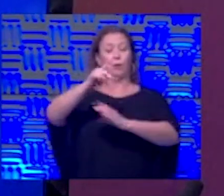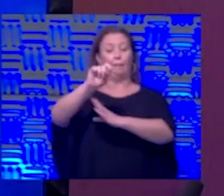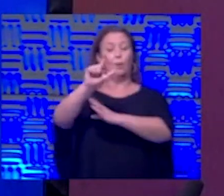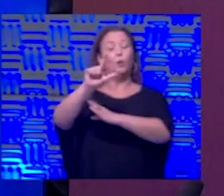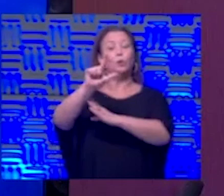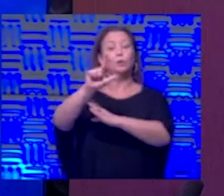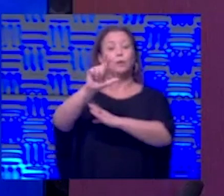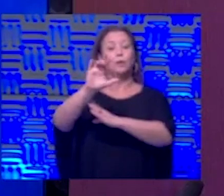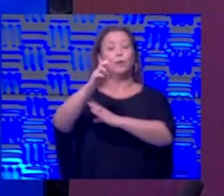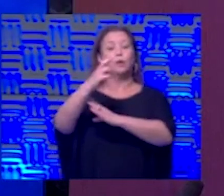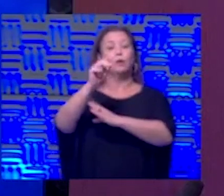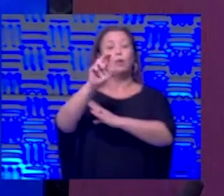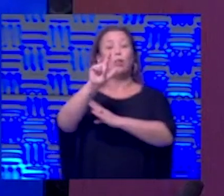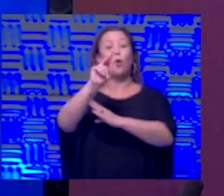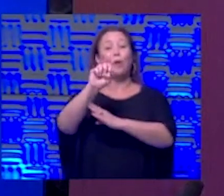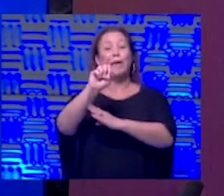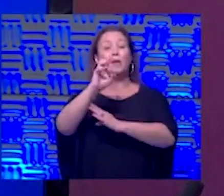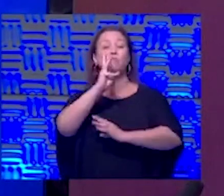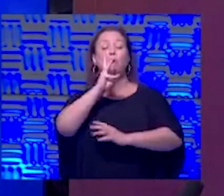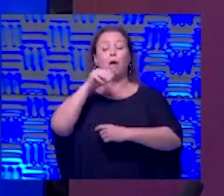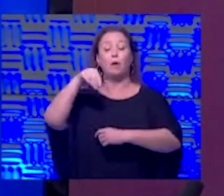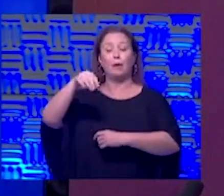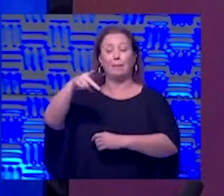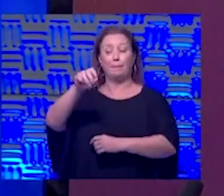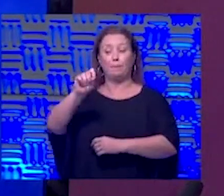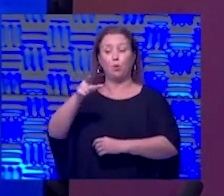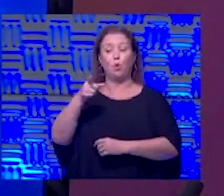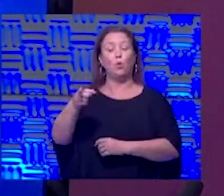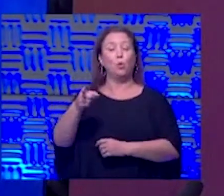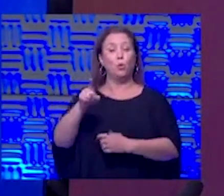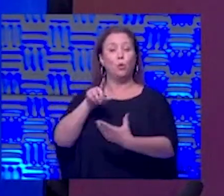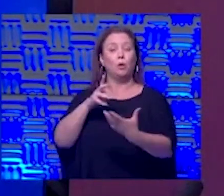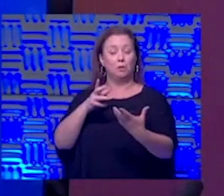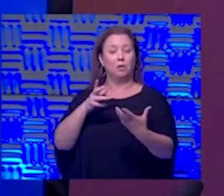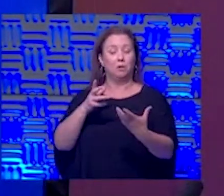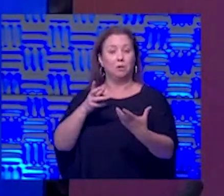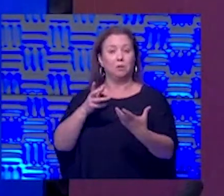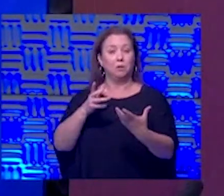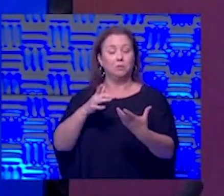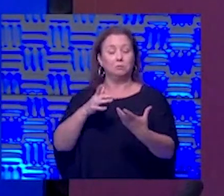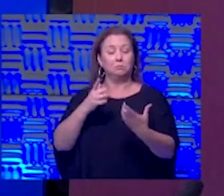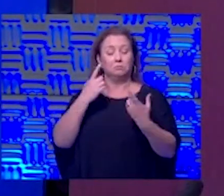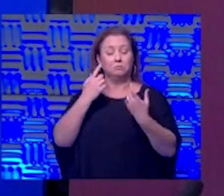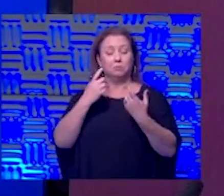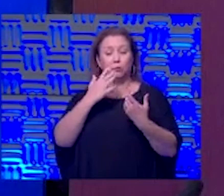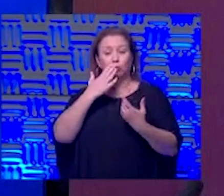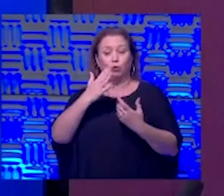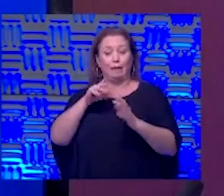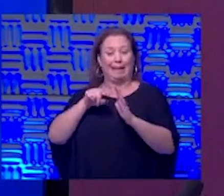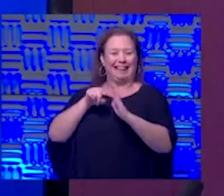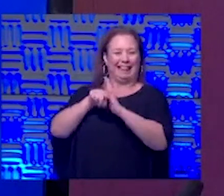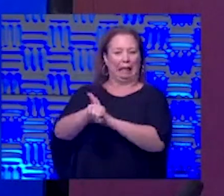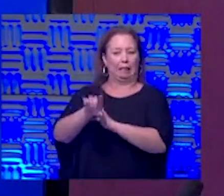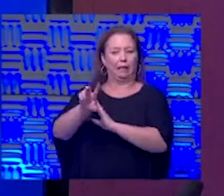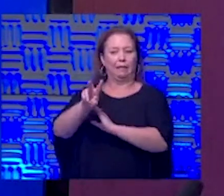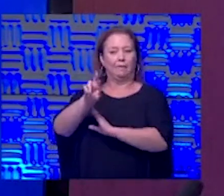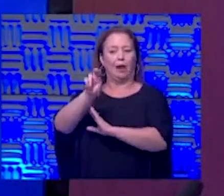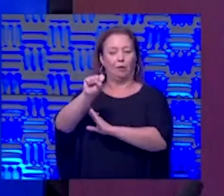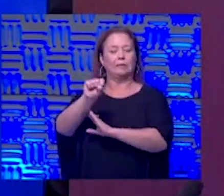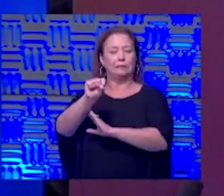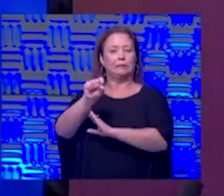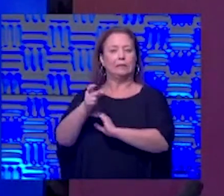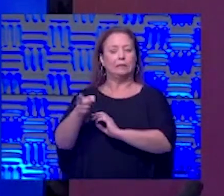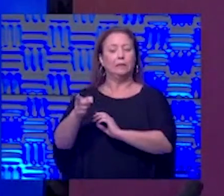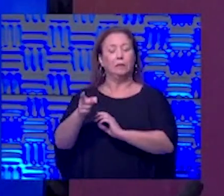that chlorinated water that's in the pools is pretty effective at killing the virus, and